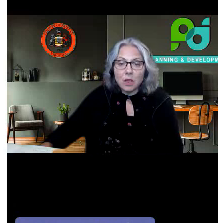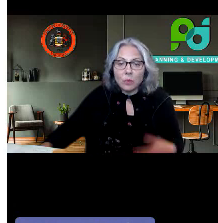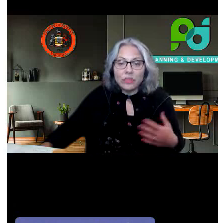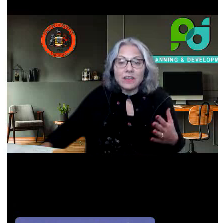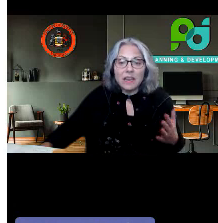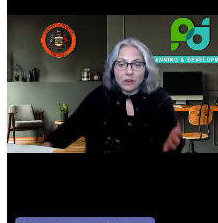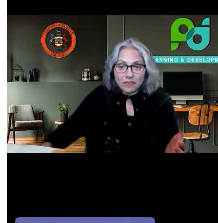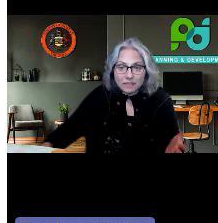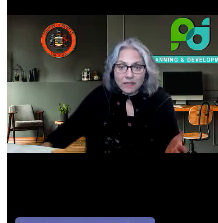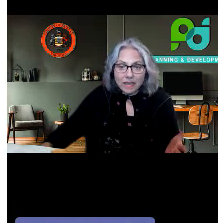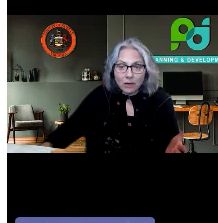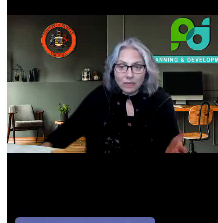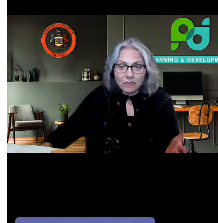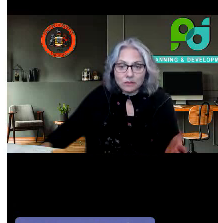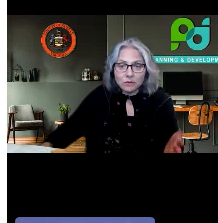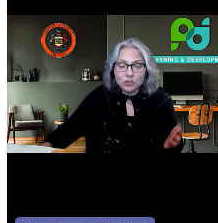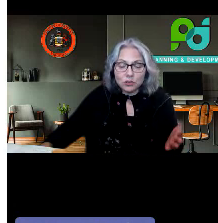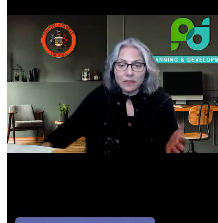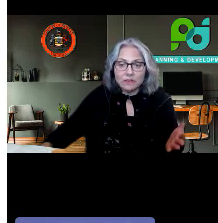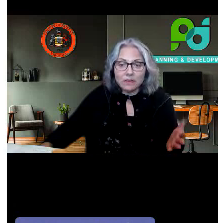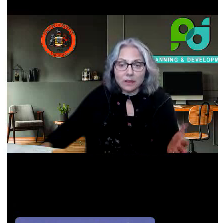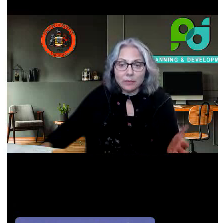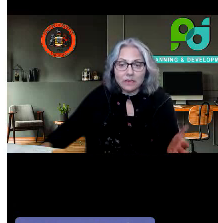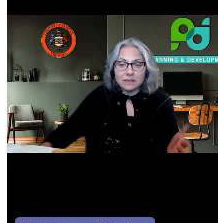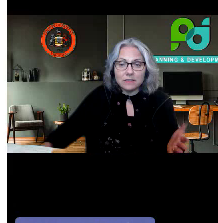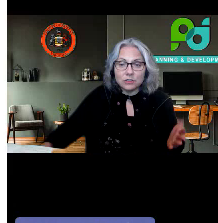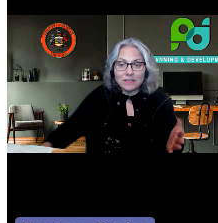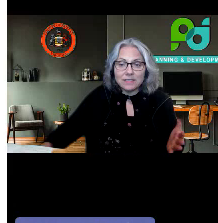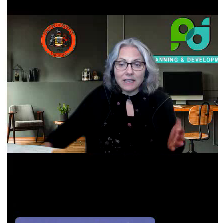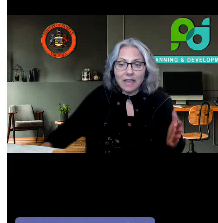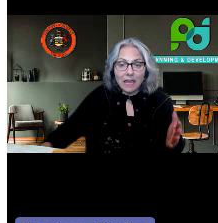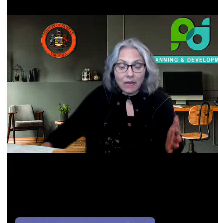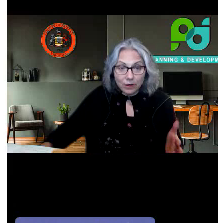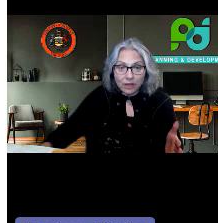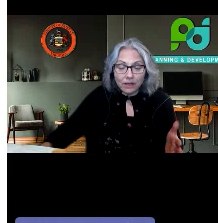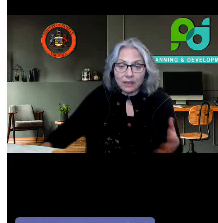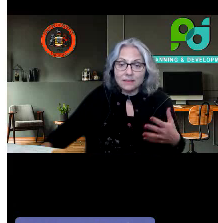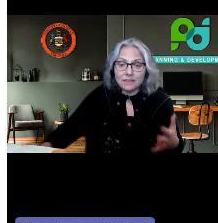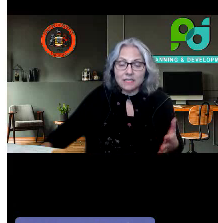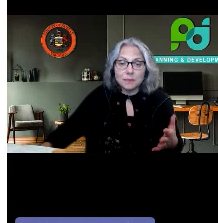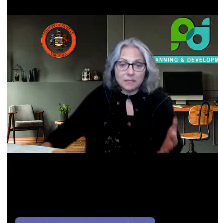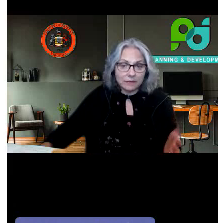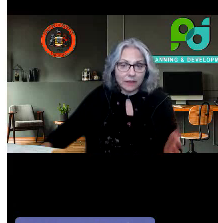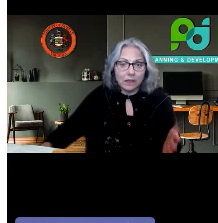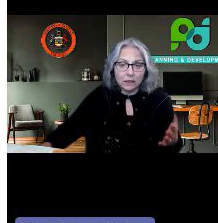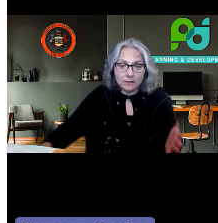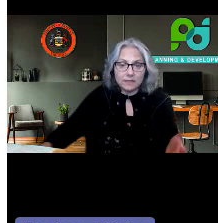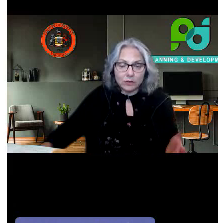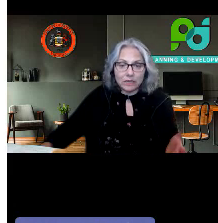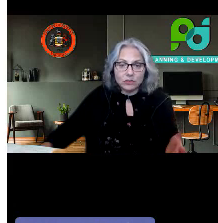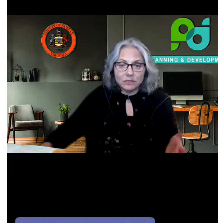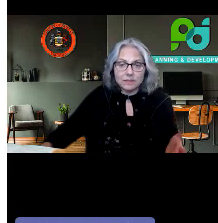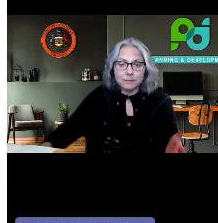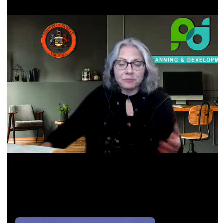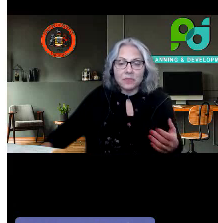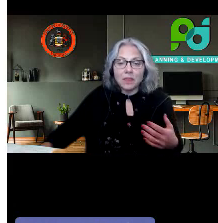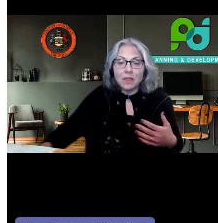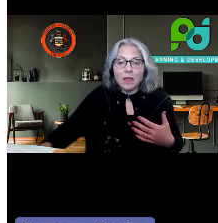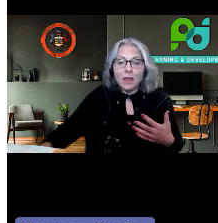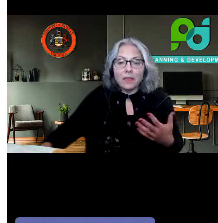development within areas of the county to ensure that development is addressing area and site-specific